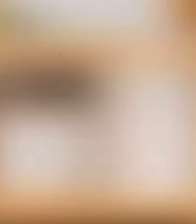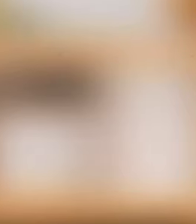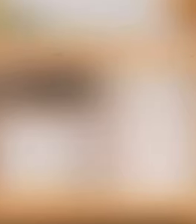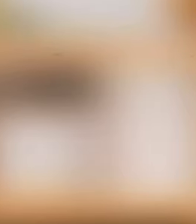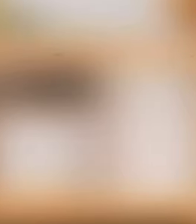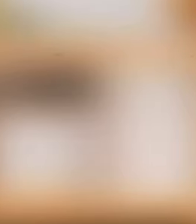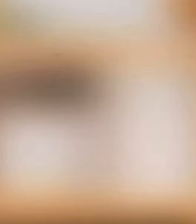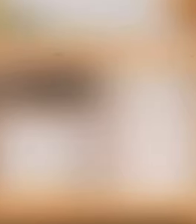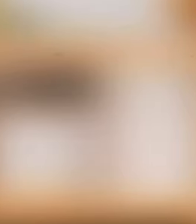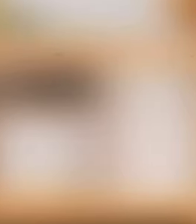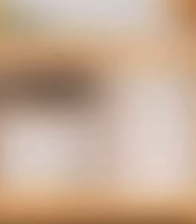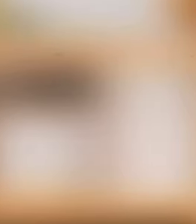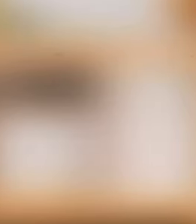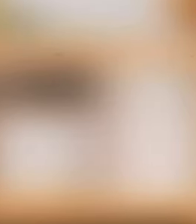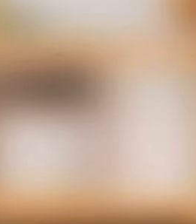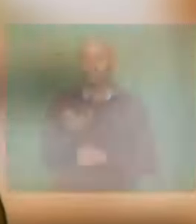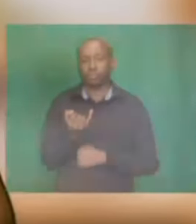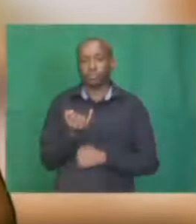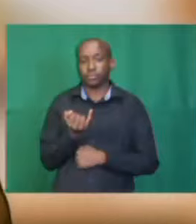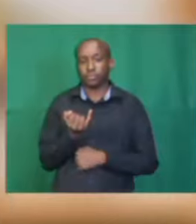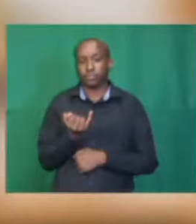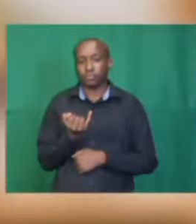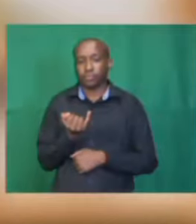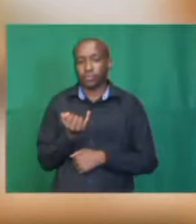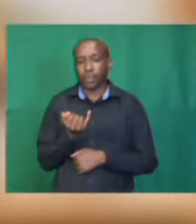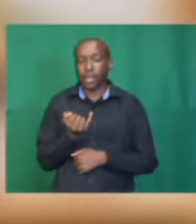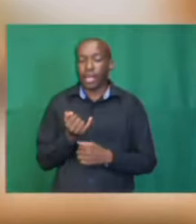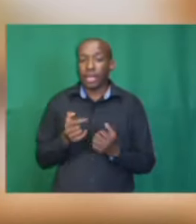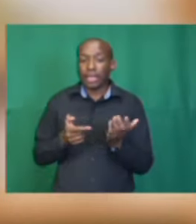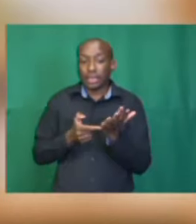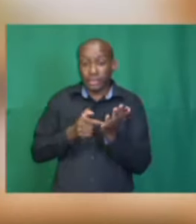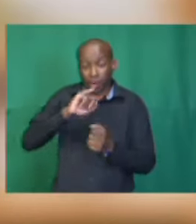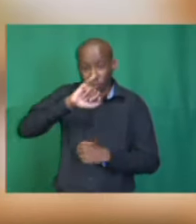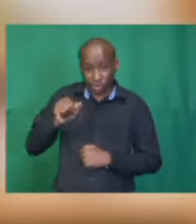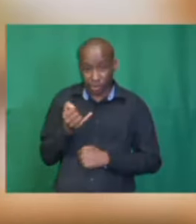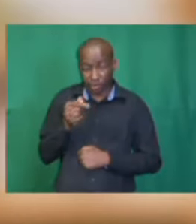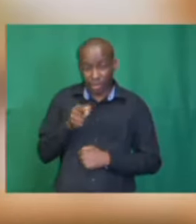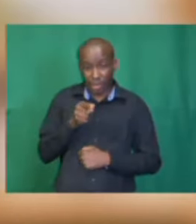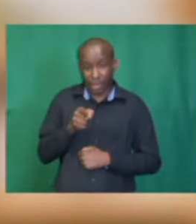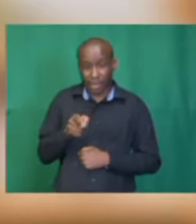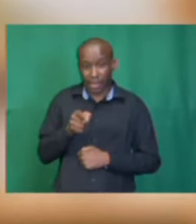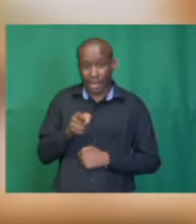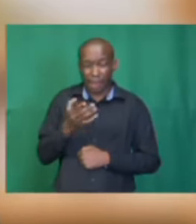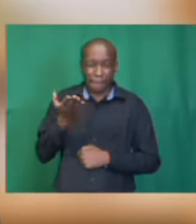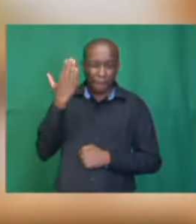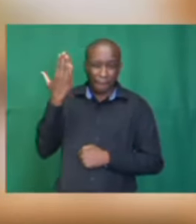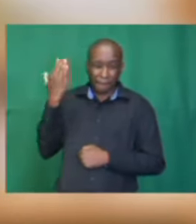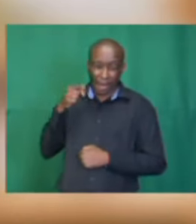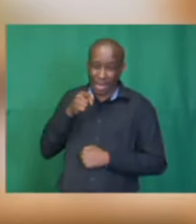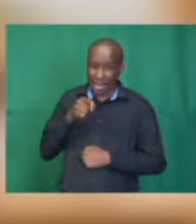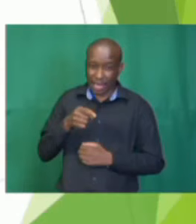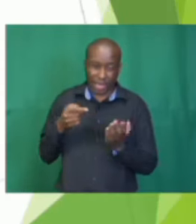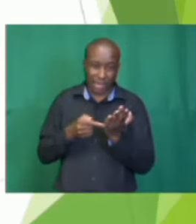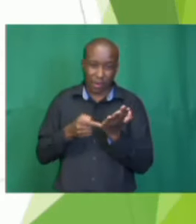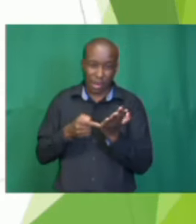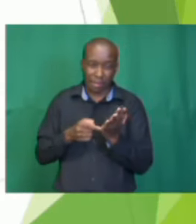triumphal entry into Jerusalem. Jerusalem was the main city in Palestine. It was